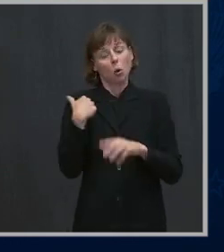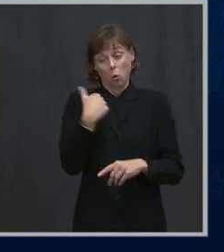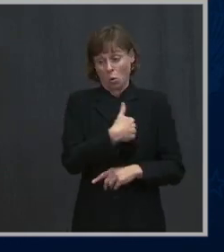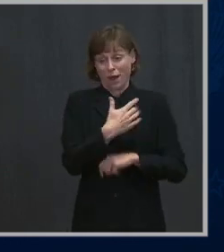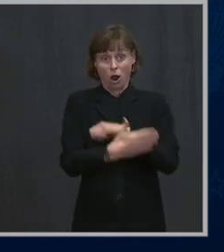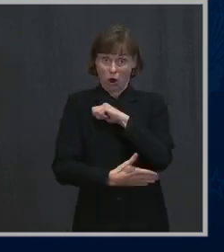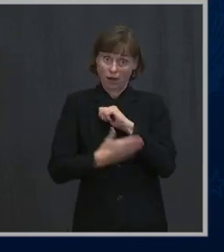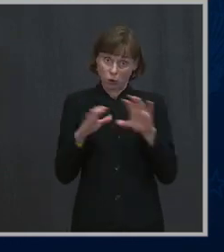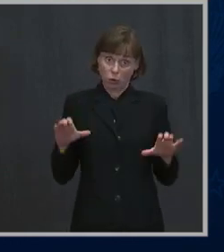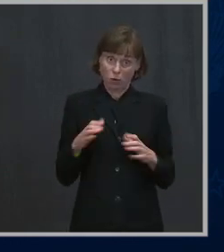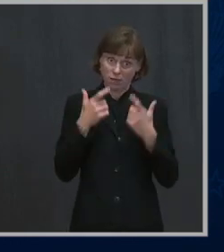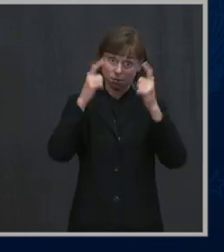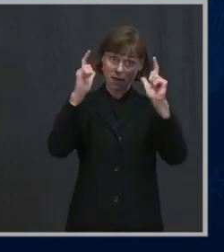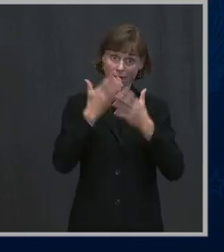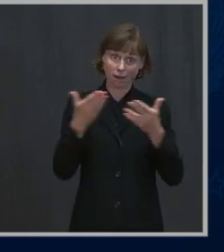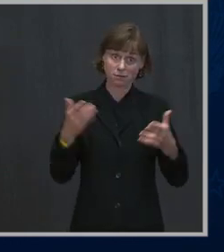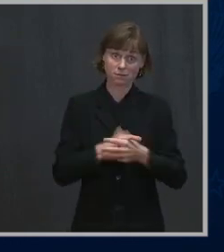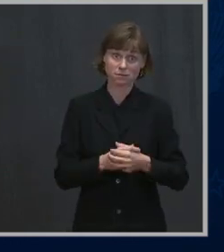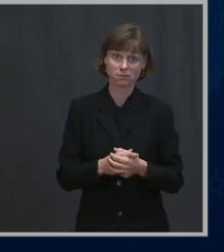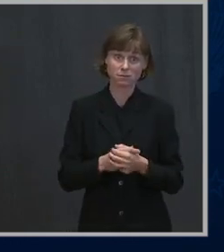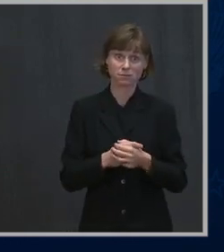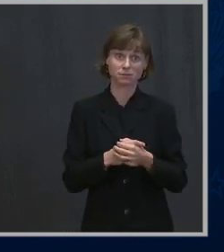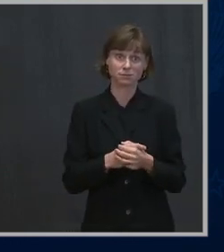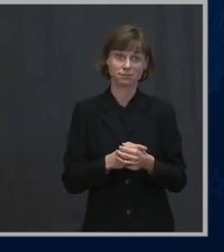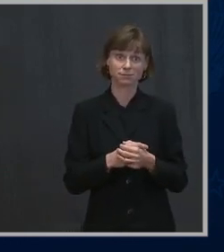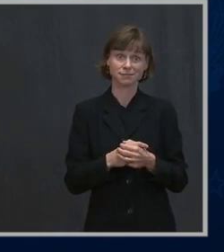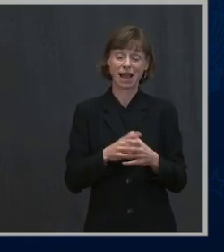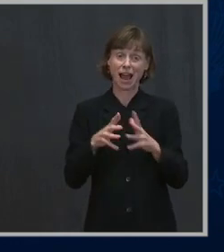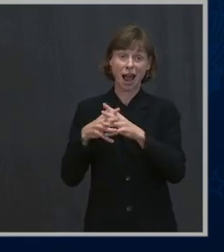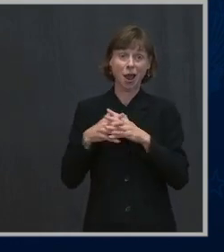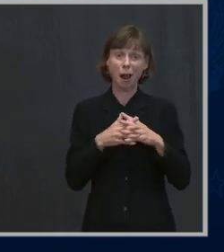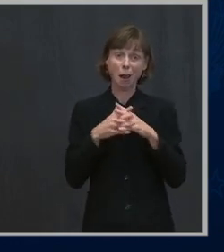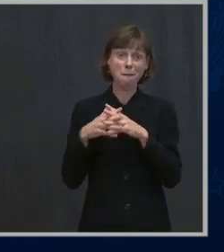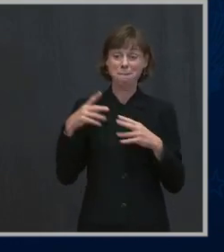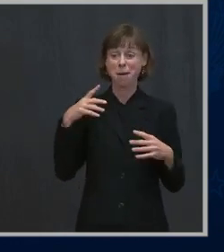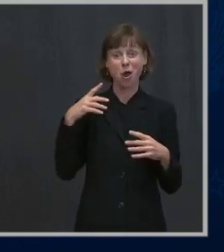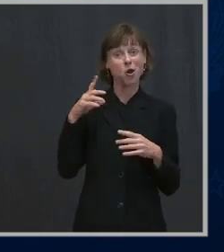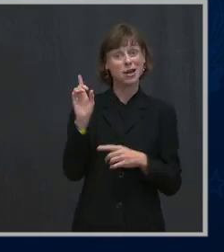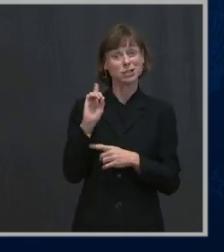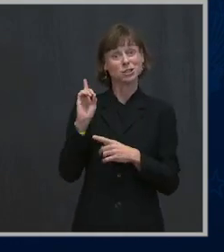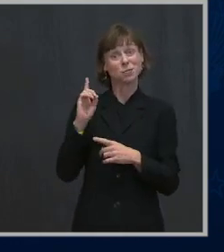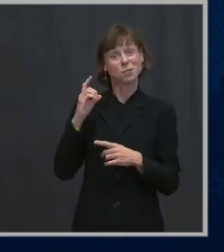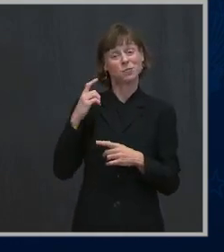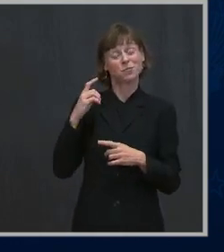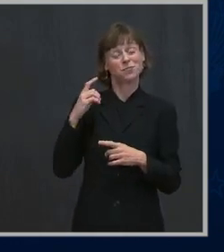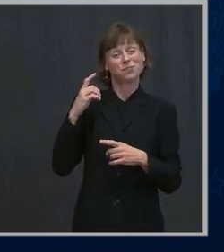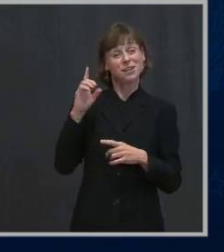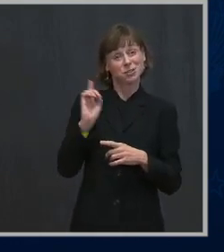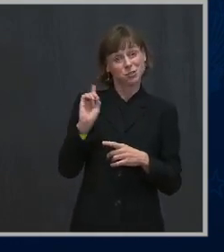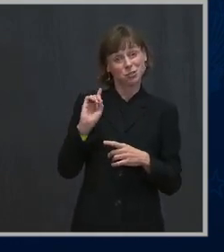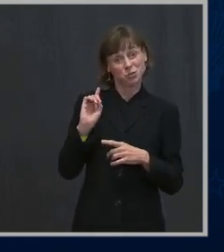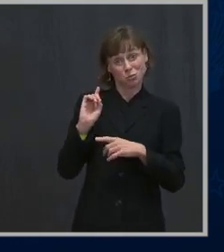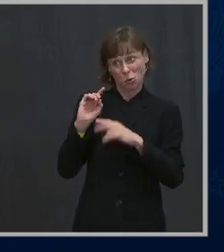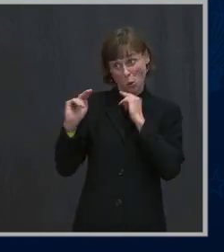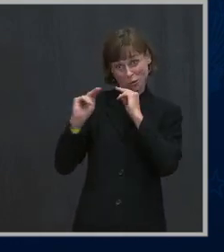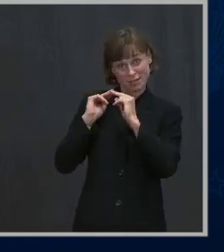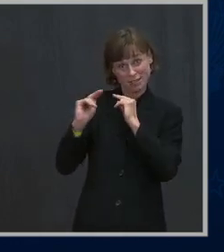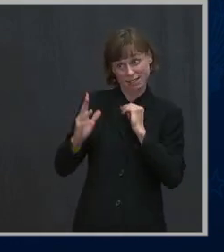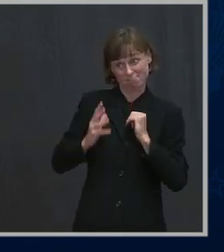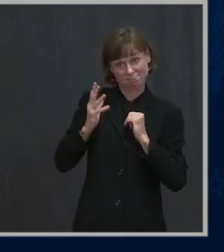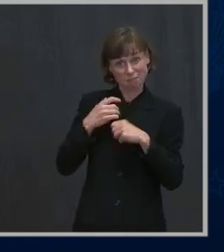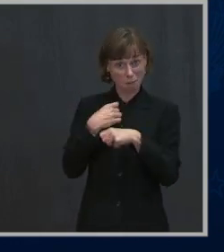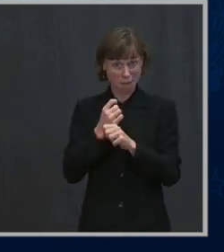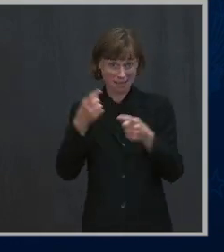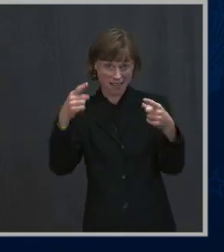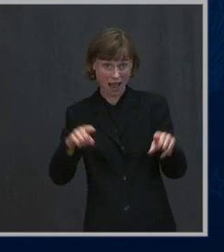does big things american diplomacy makes it happen and our administration is ready